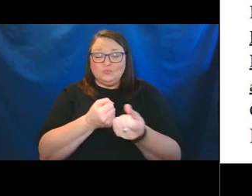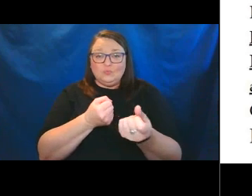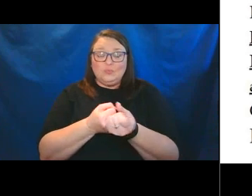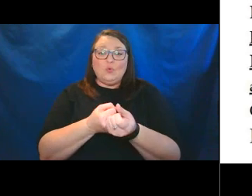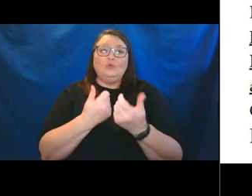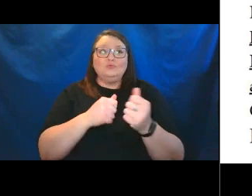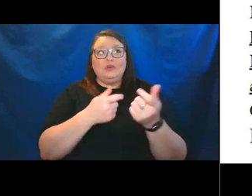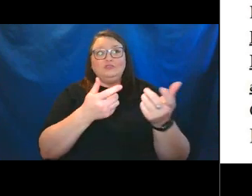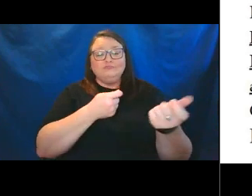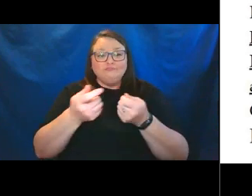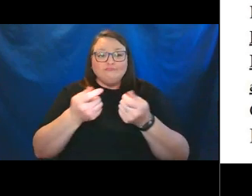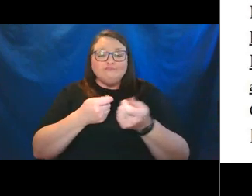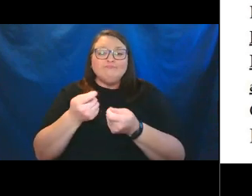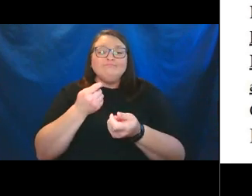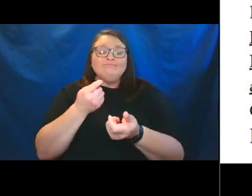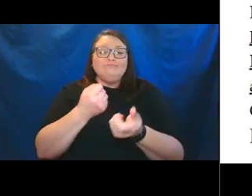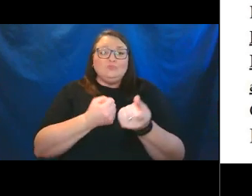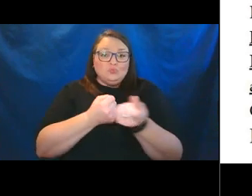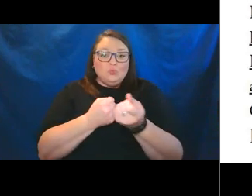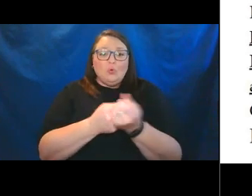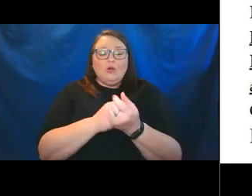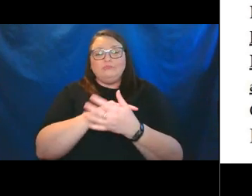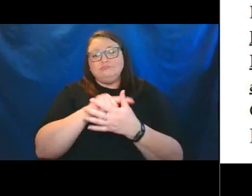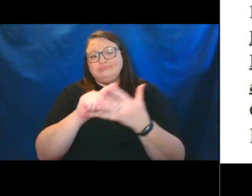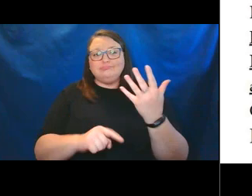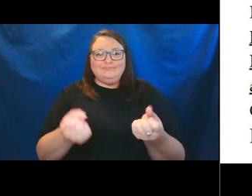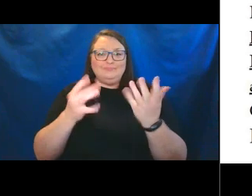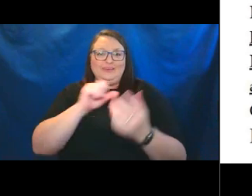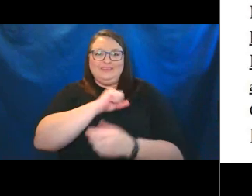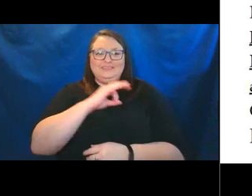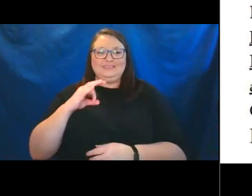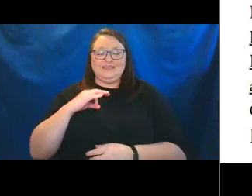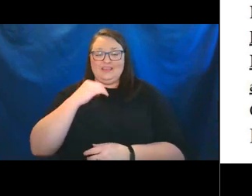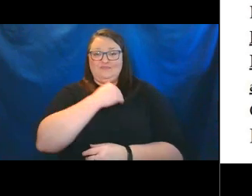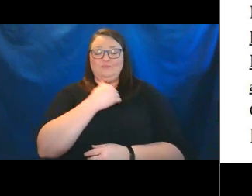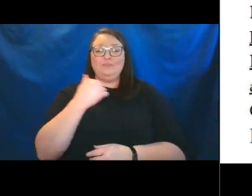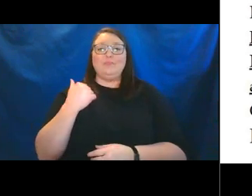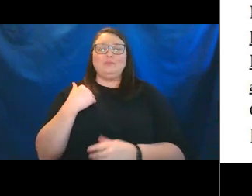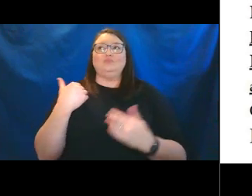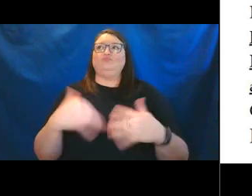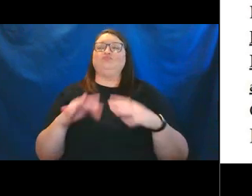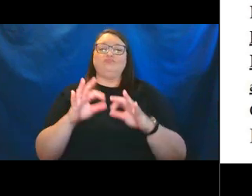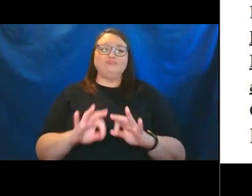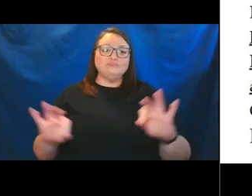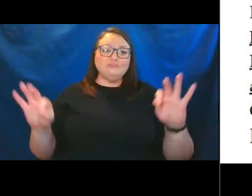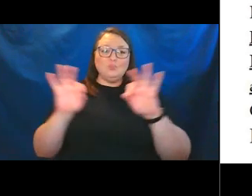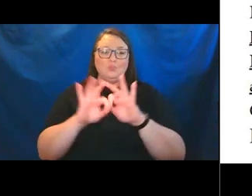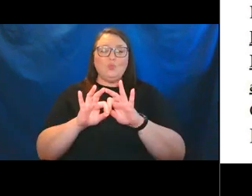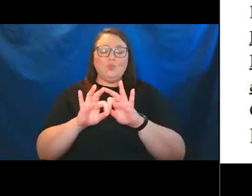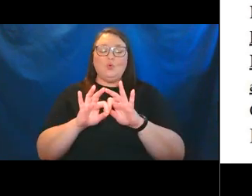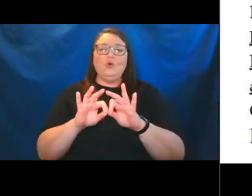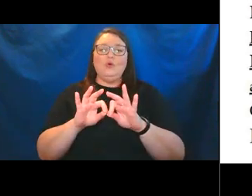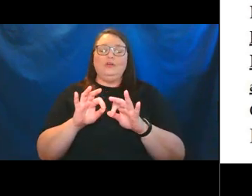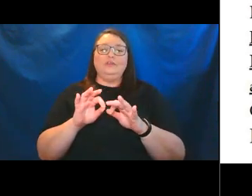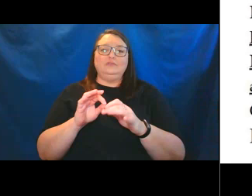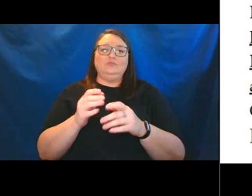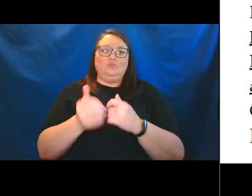support, and a lot of staff members who were instrumental in the application of this